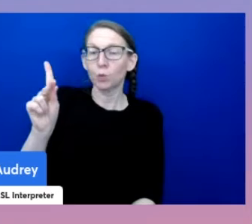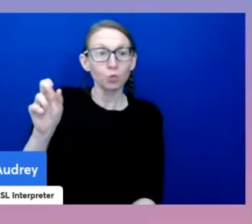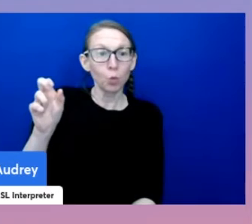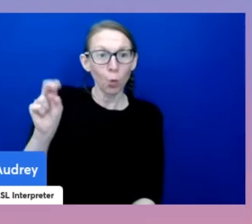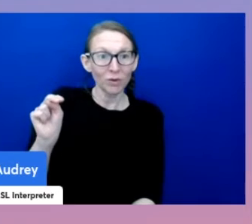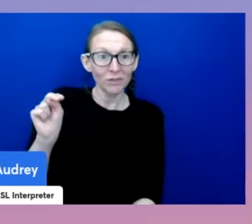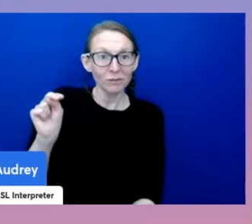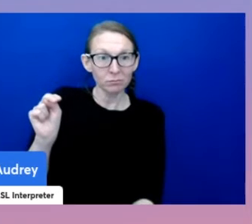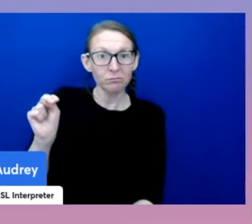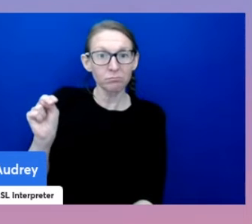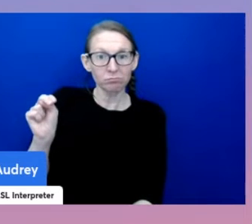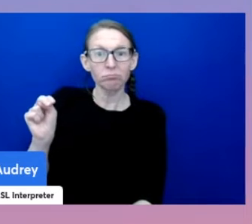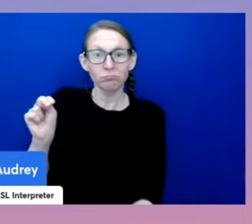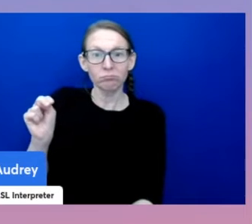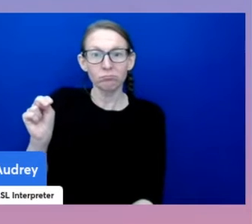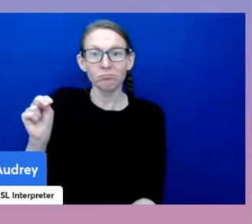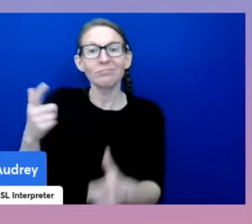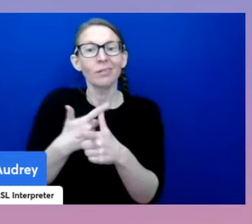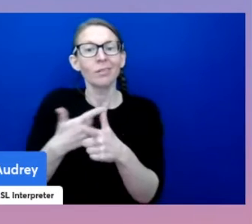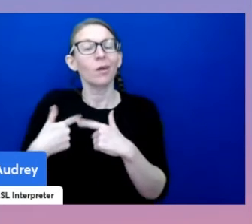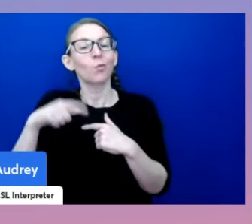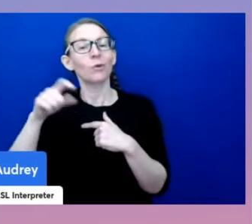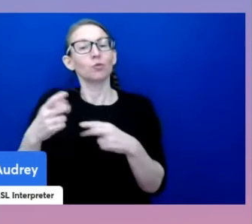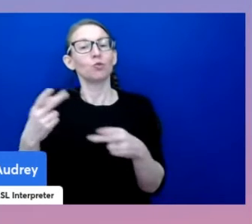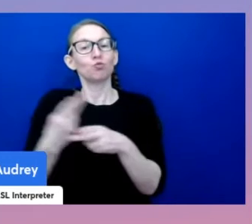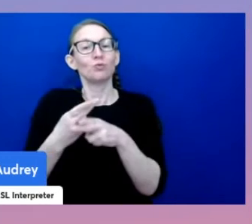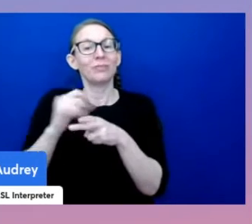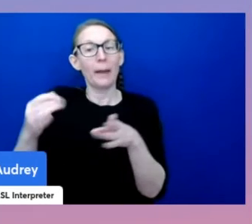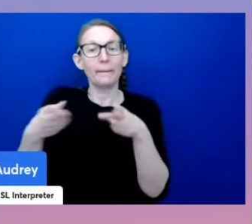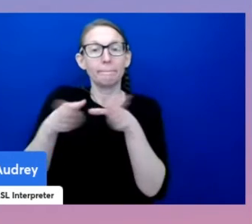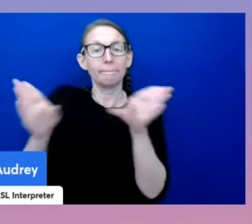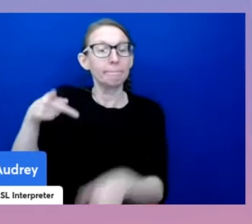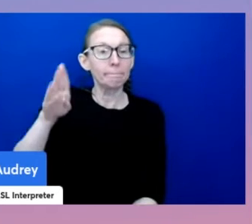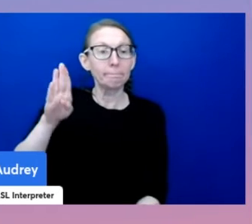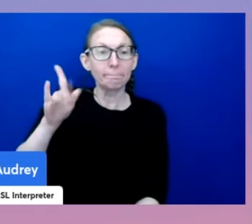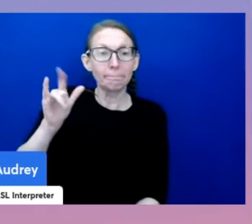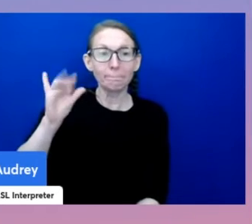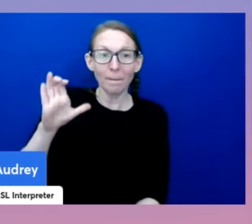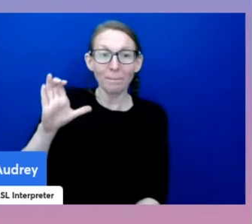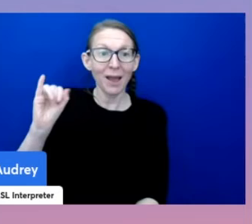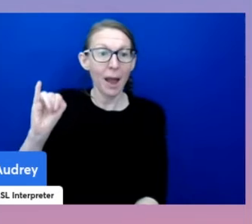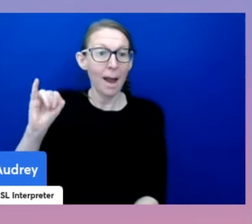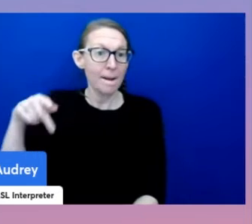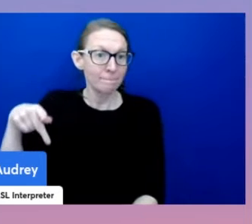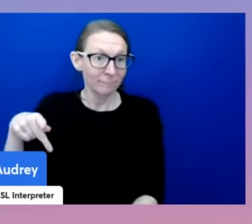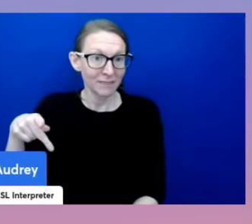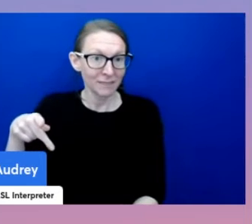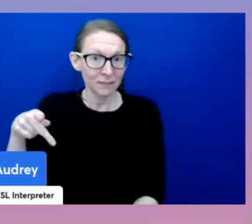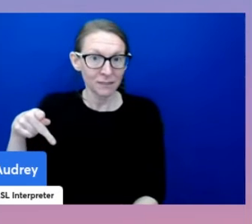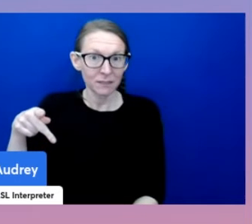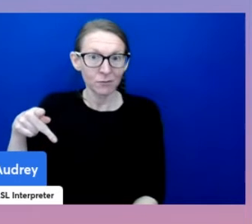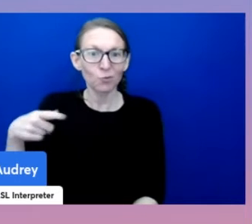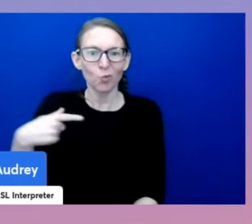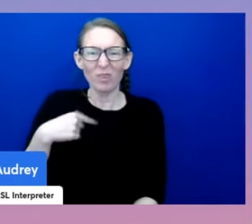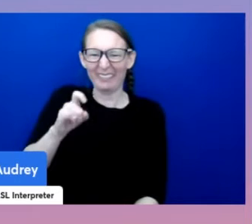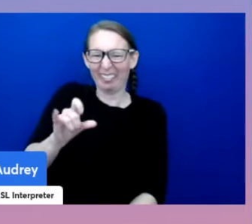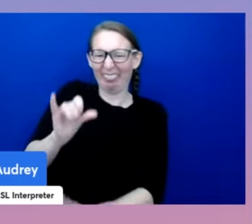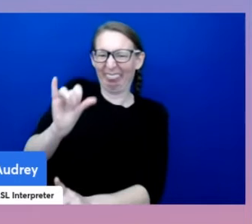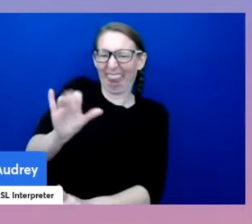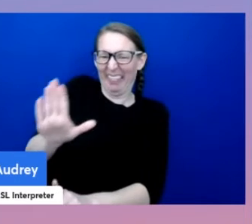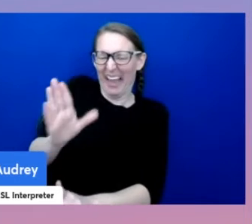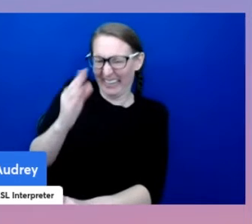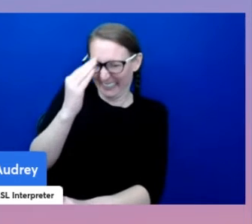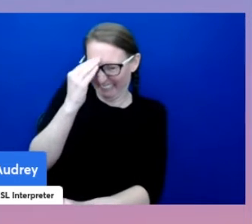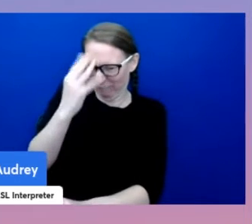use the generate token. We need to use the public IP. So that means we need this information for